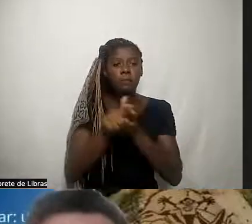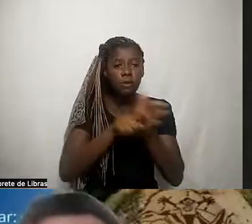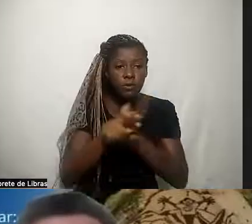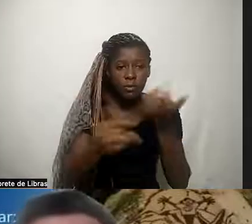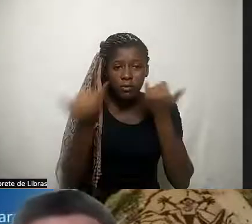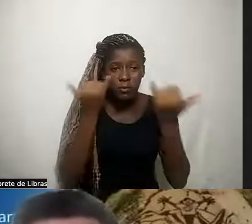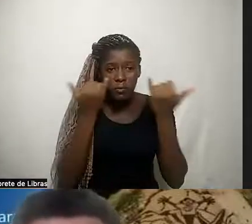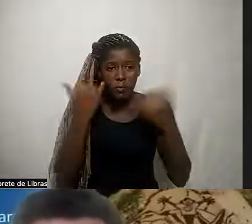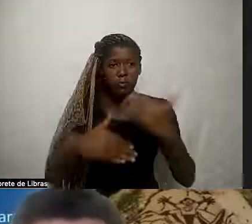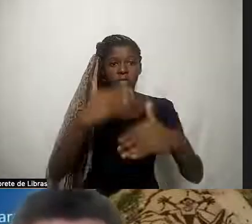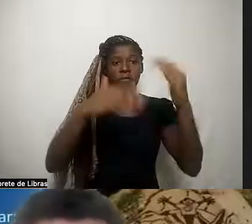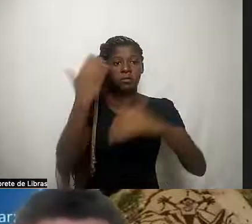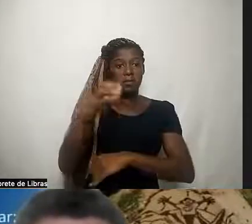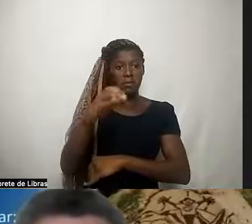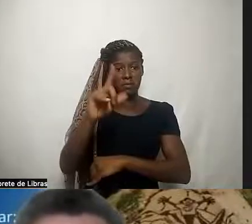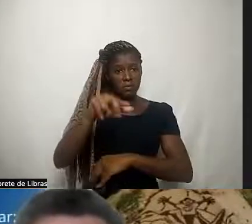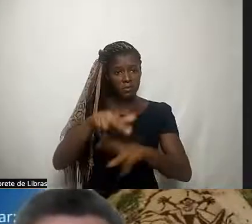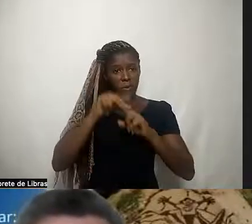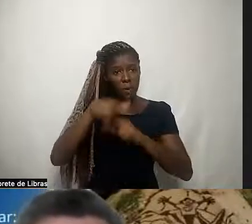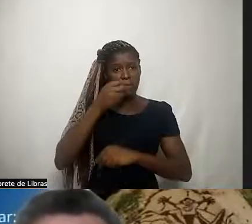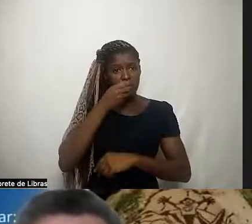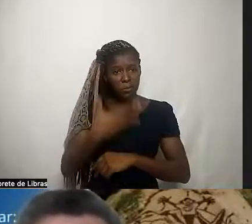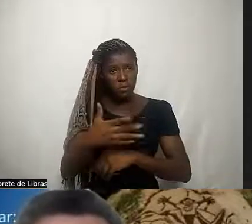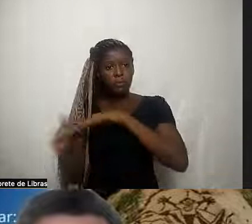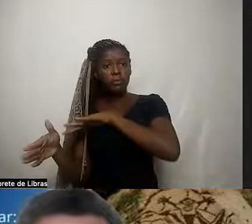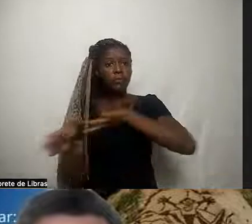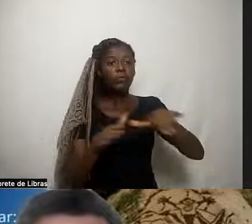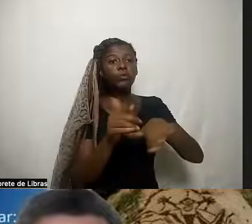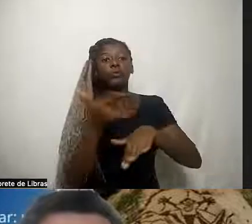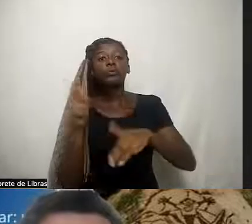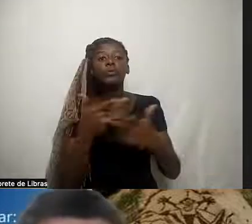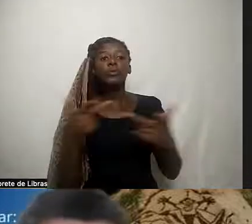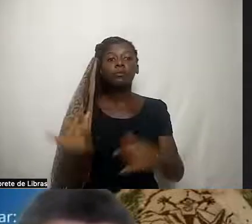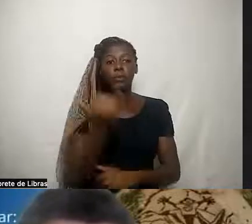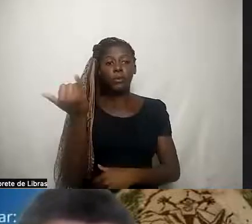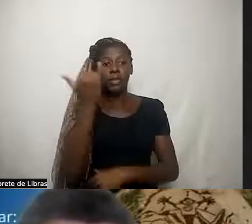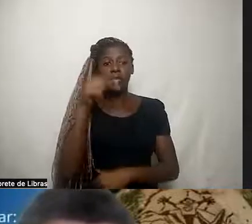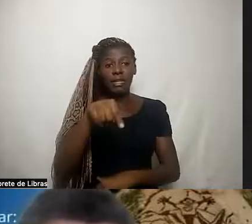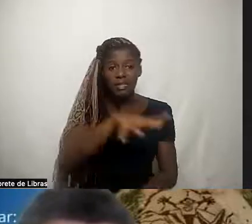Another indicator that is important for this axis